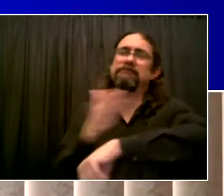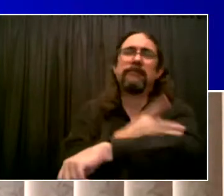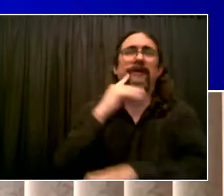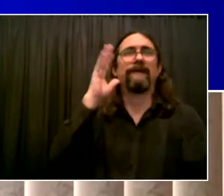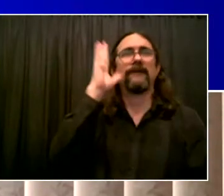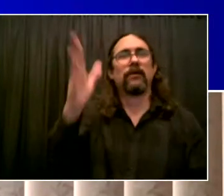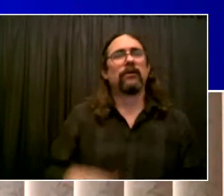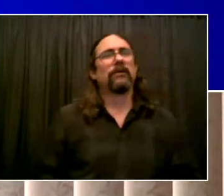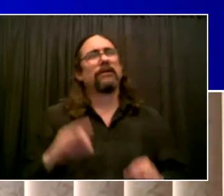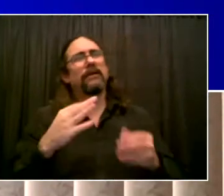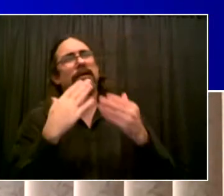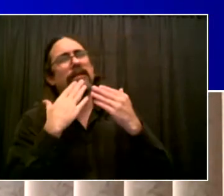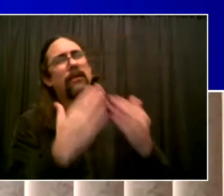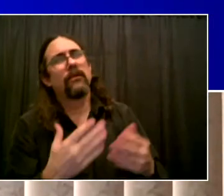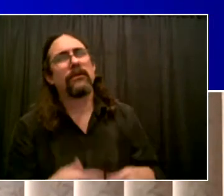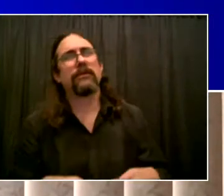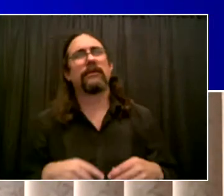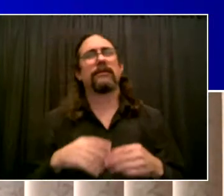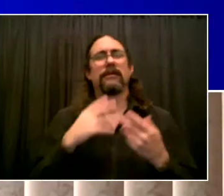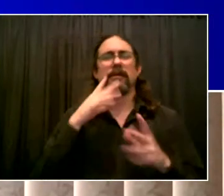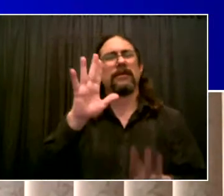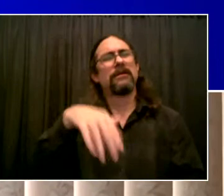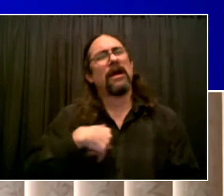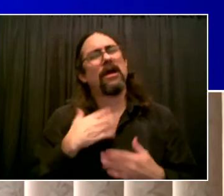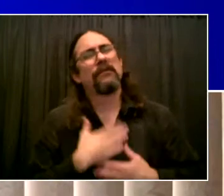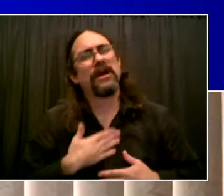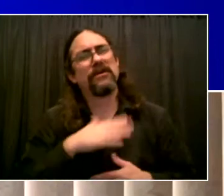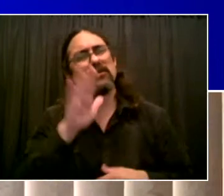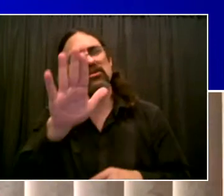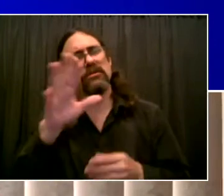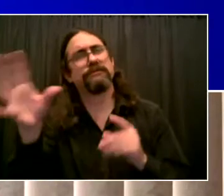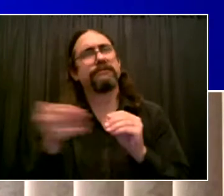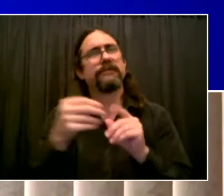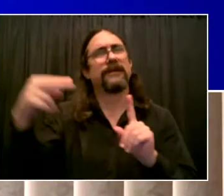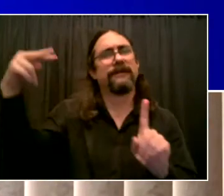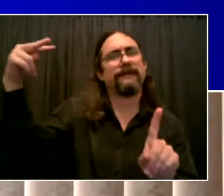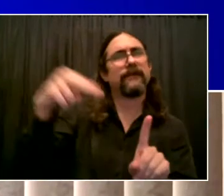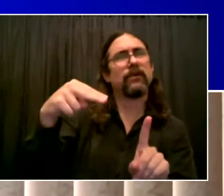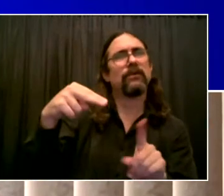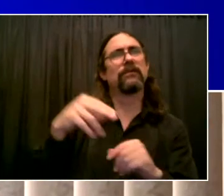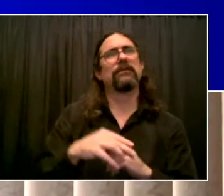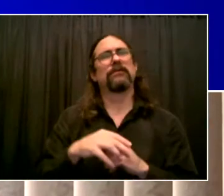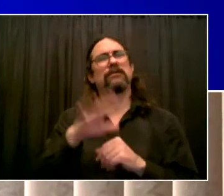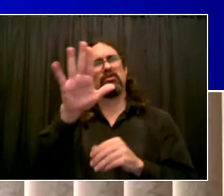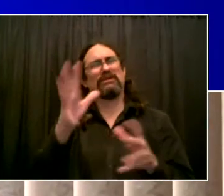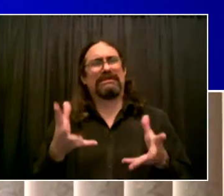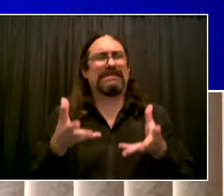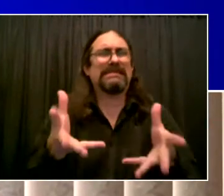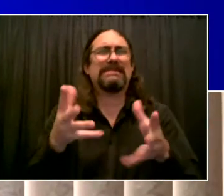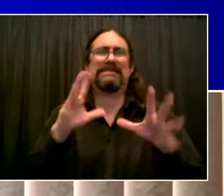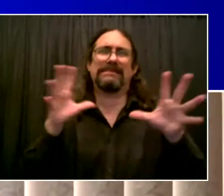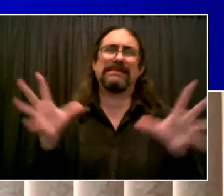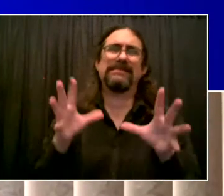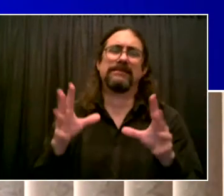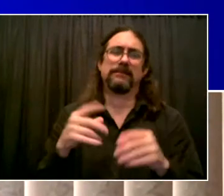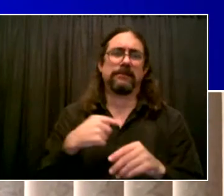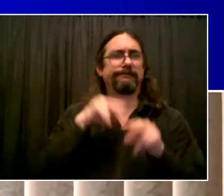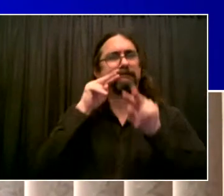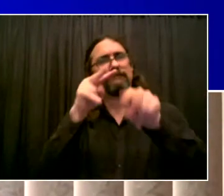we appreciate your voice, and we're going to be working with you in the engagement process over the next couple of months to perfect a new